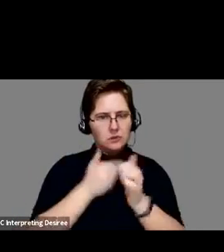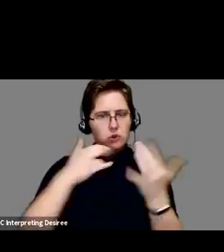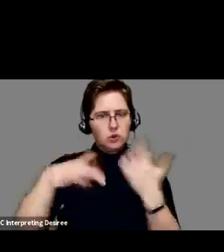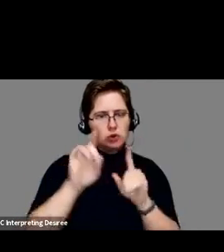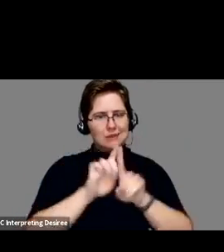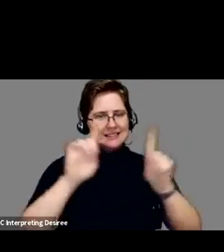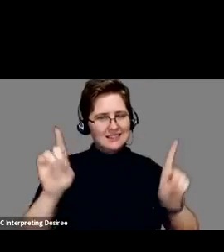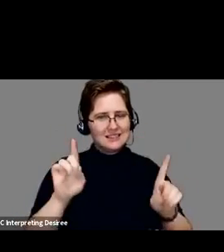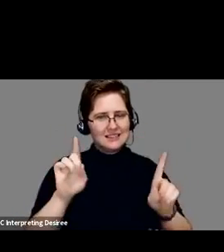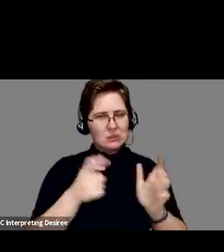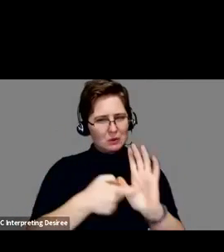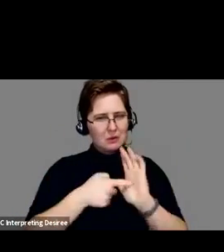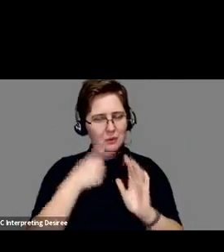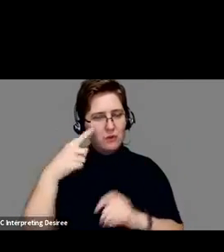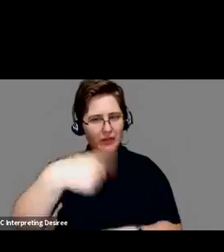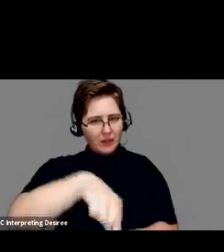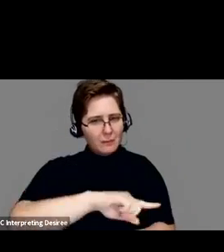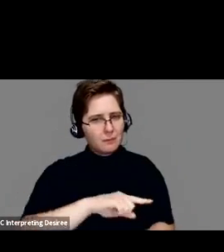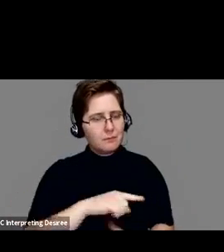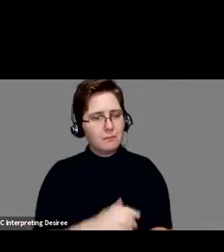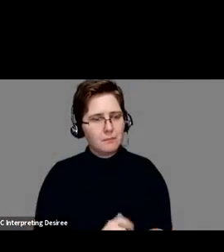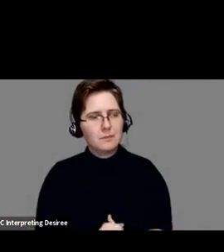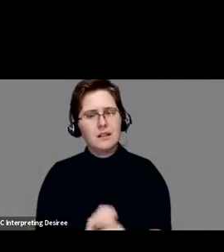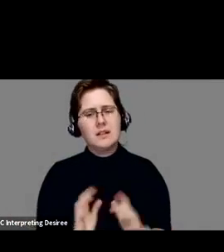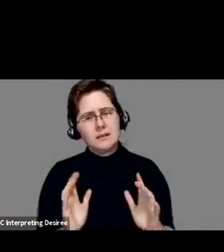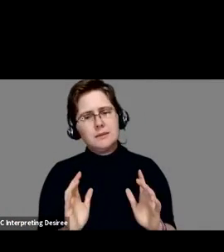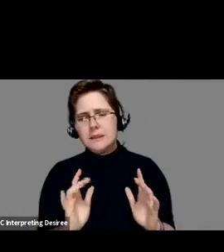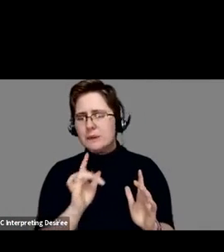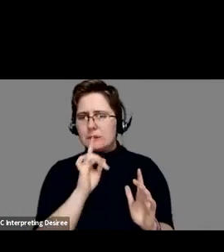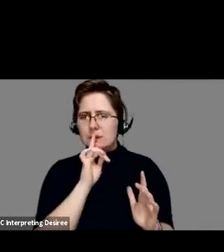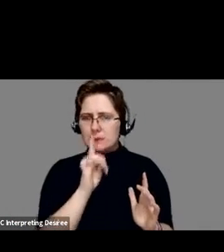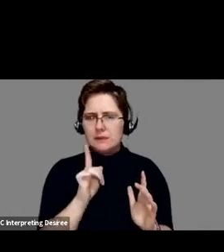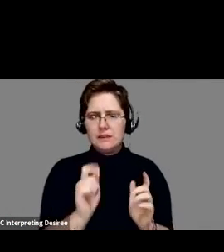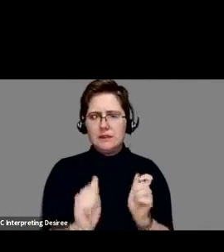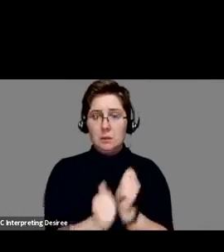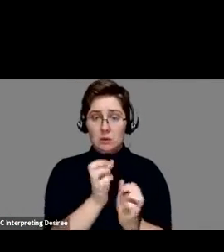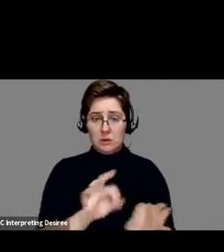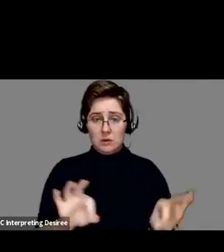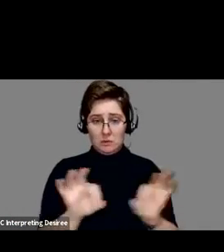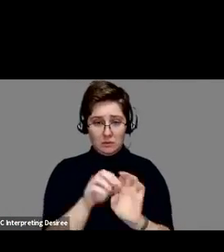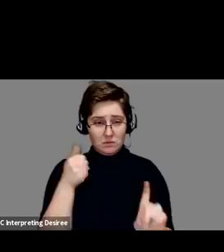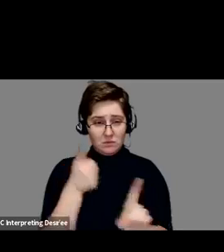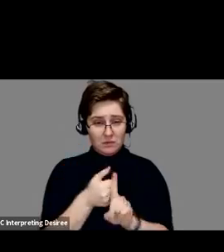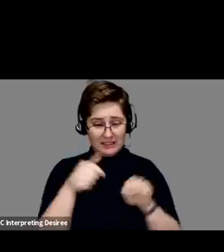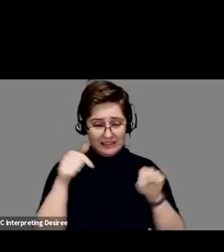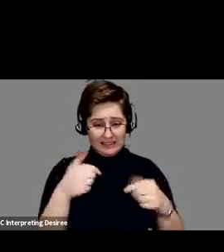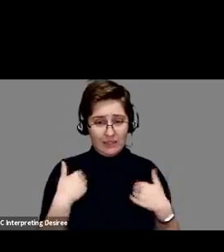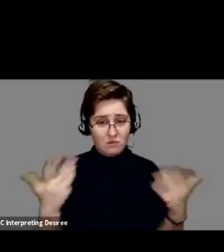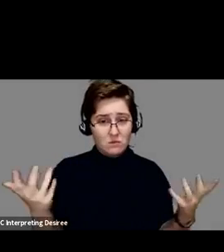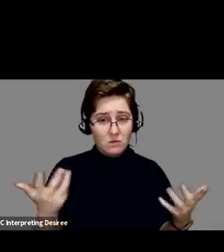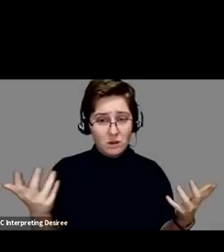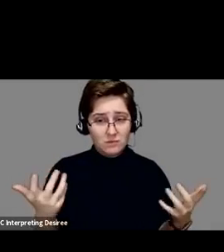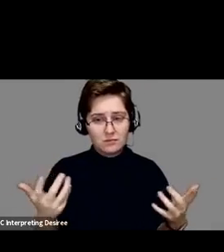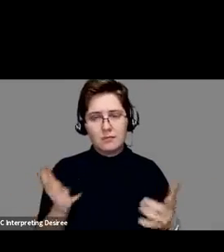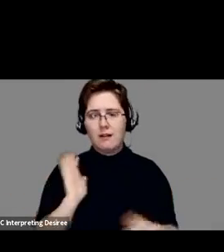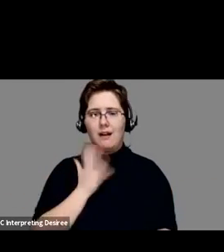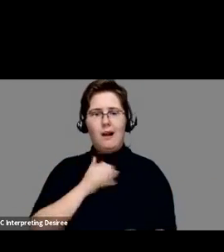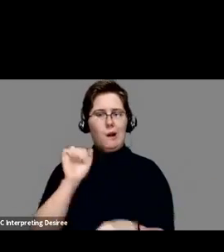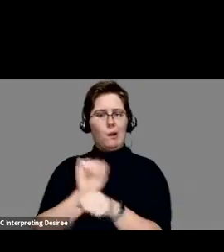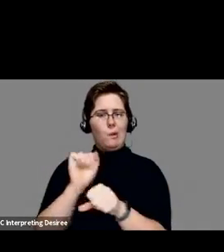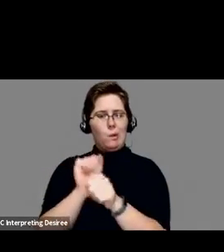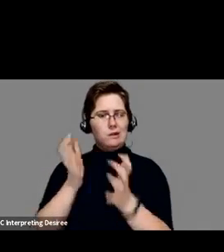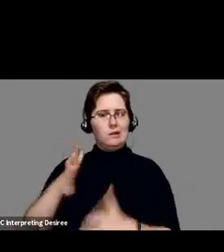distancing that's required. But really the most important impact that this has had is, again, to our workforce.